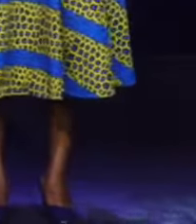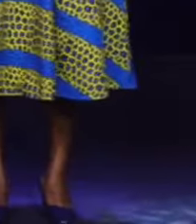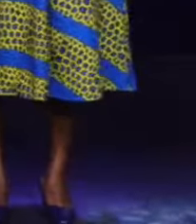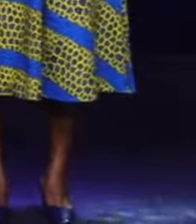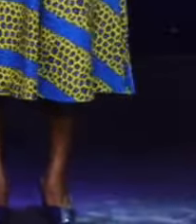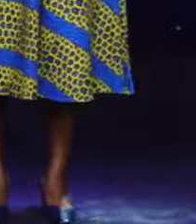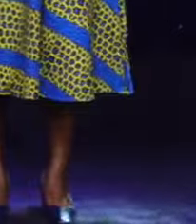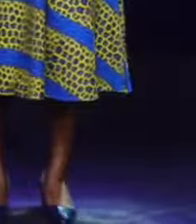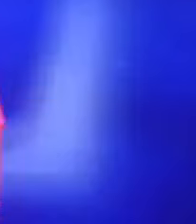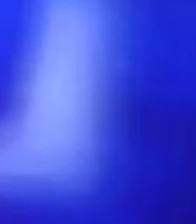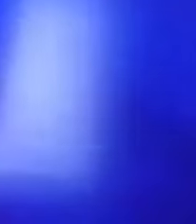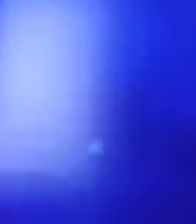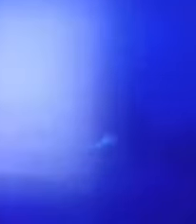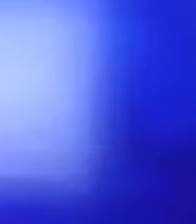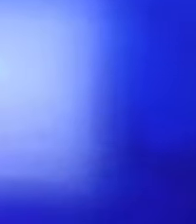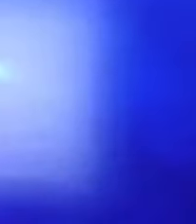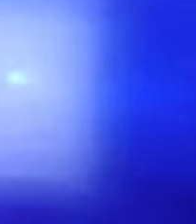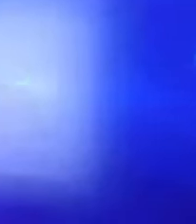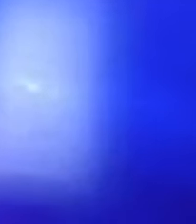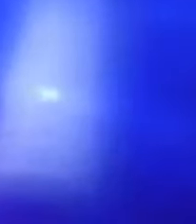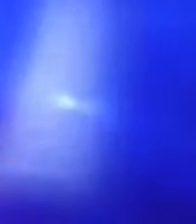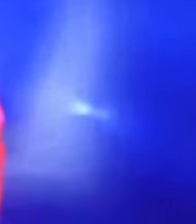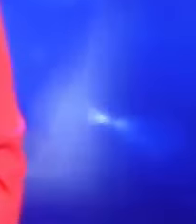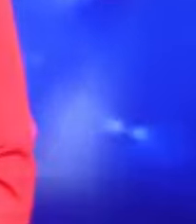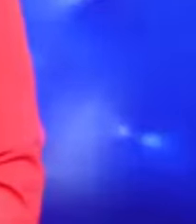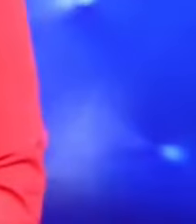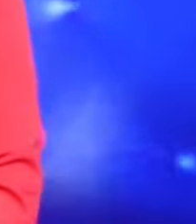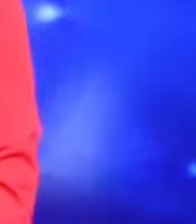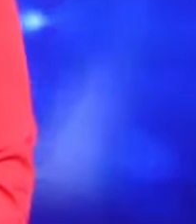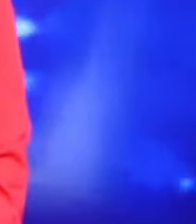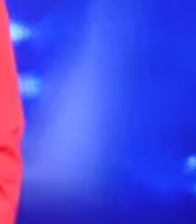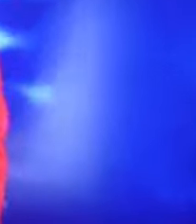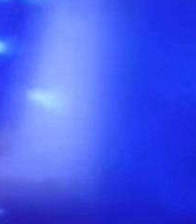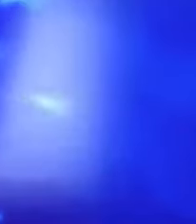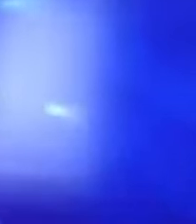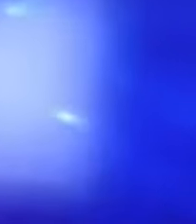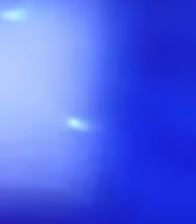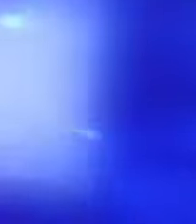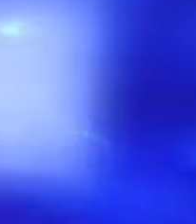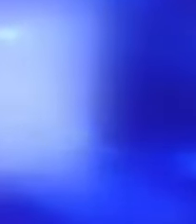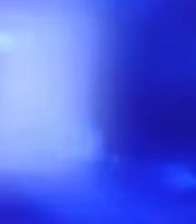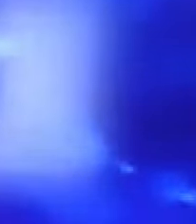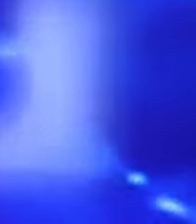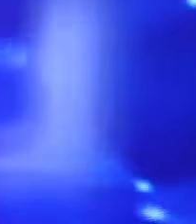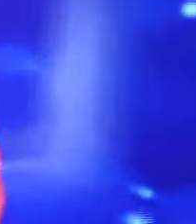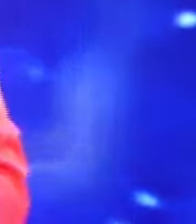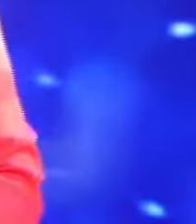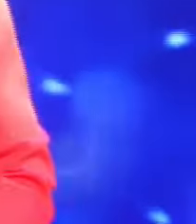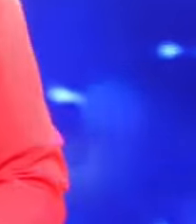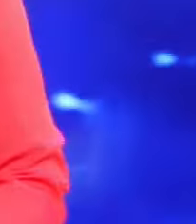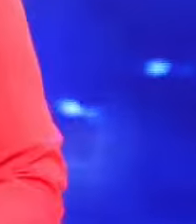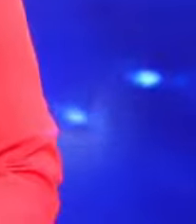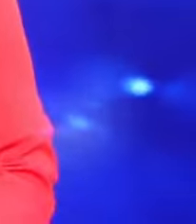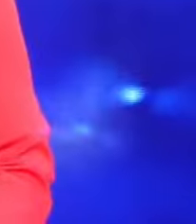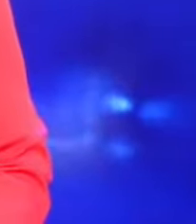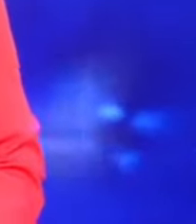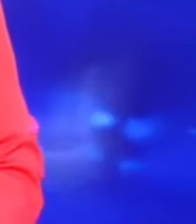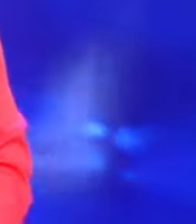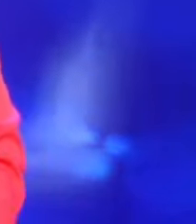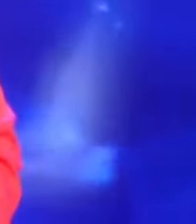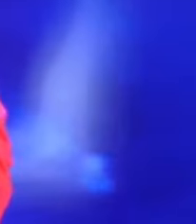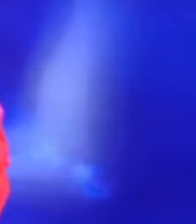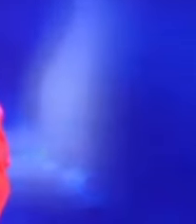no one than this, than to lay down one's life for his friends. That is what the Lord has done for us.